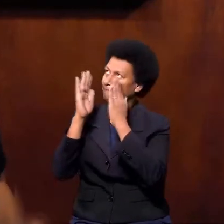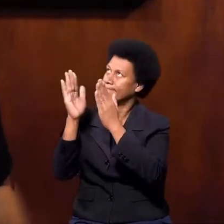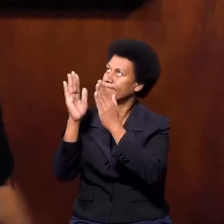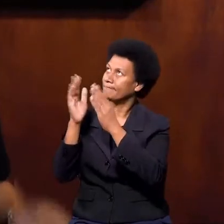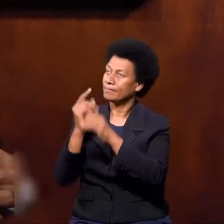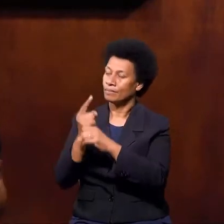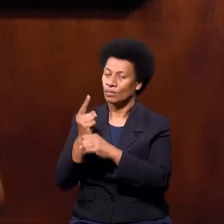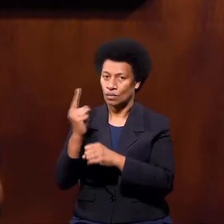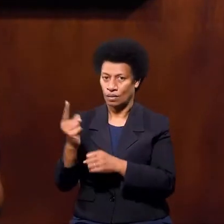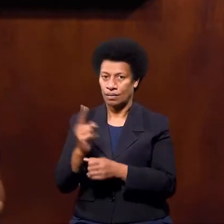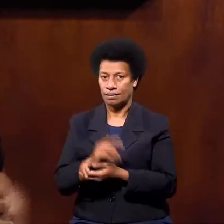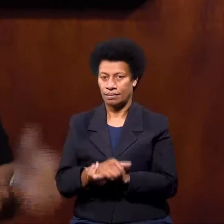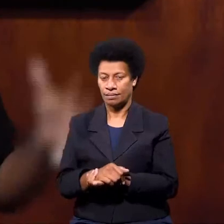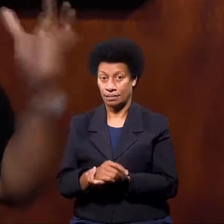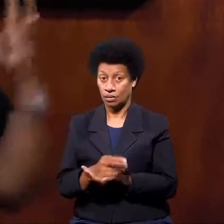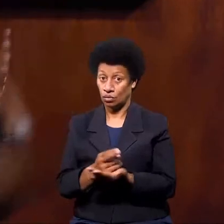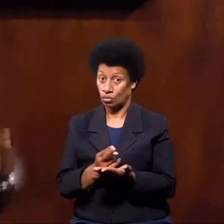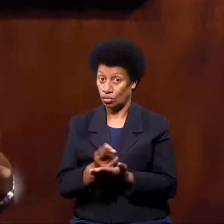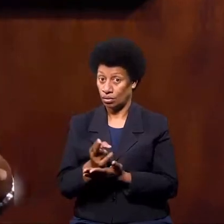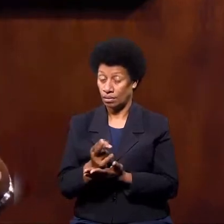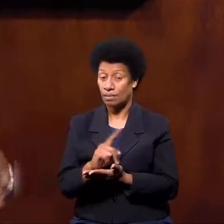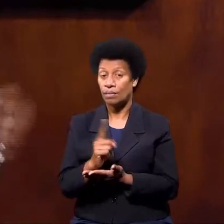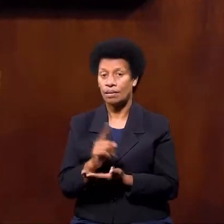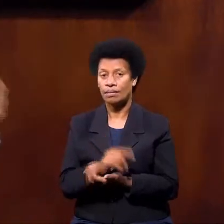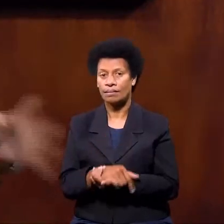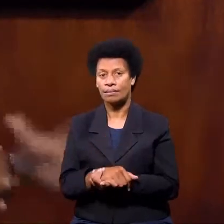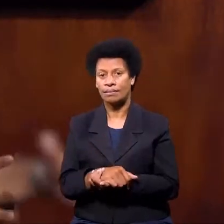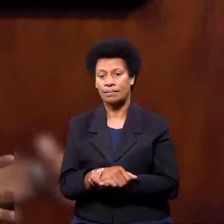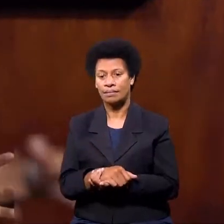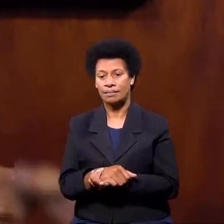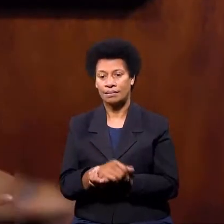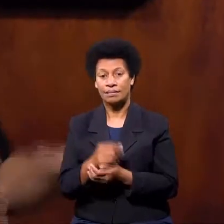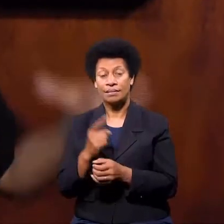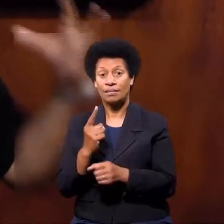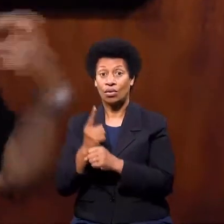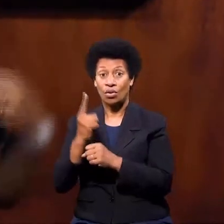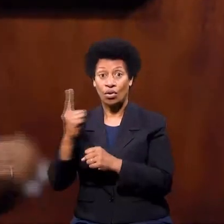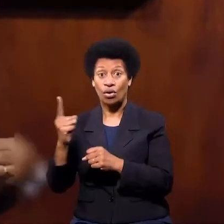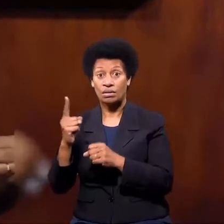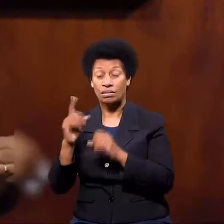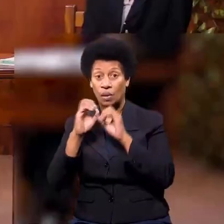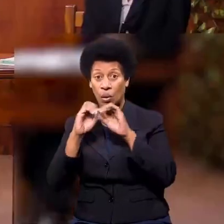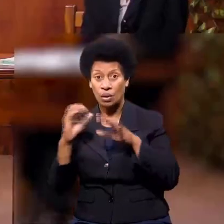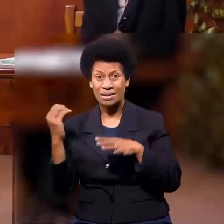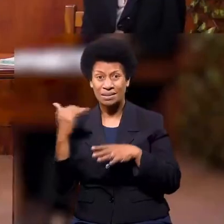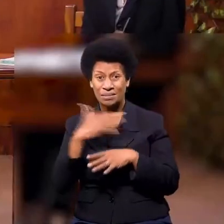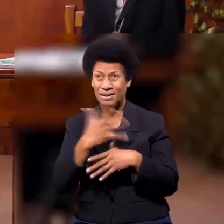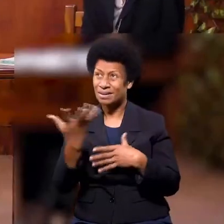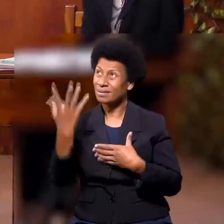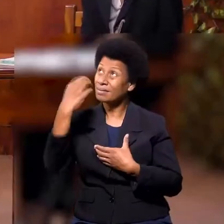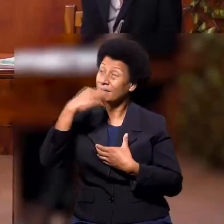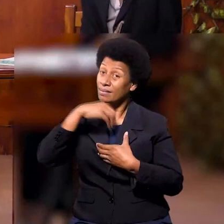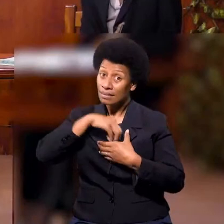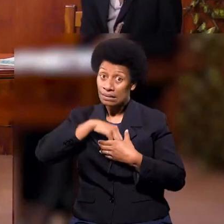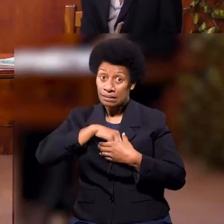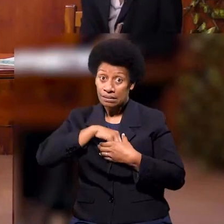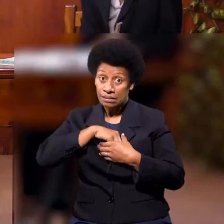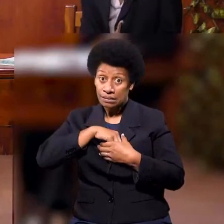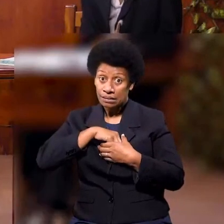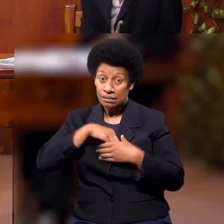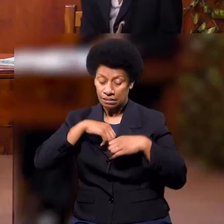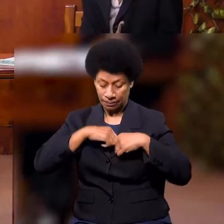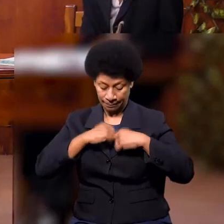Okay? So in truth, when God's Spirit, here I go again, when God's Spirit starts to do